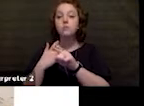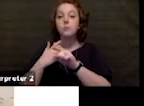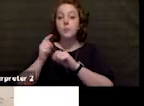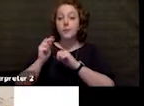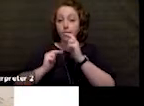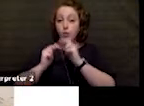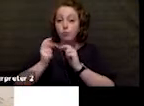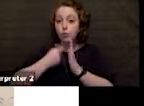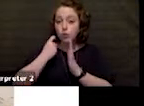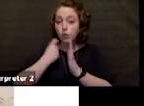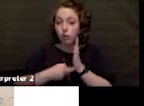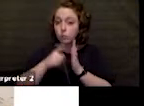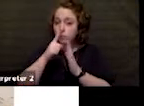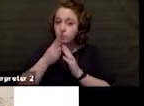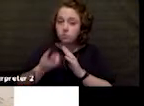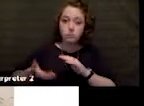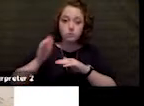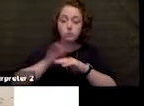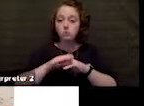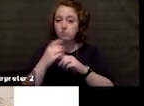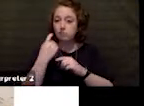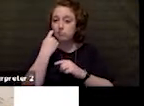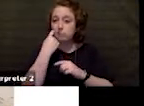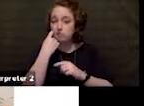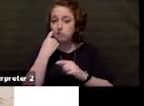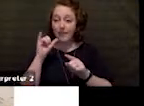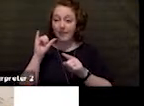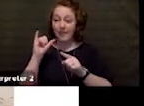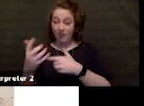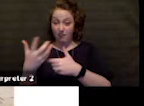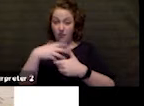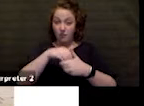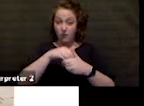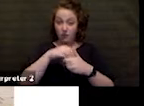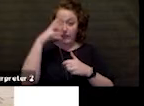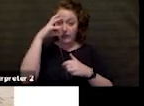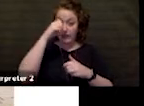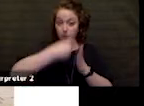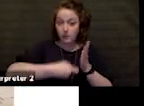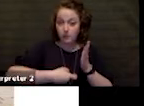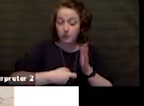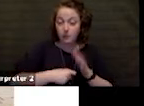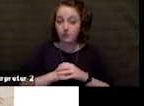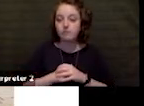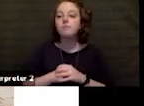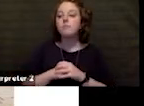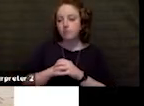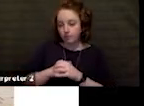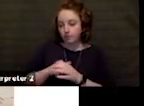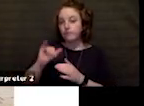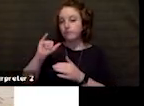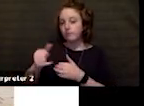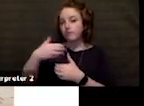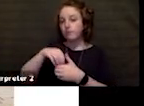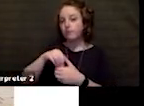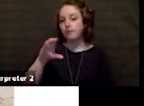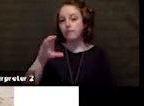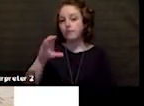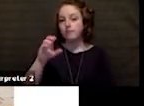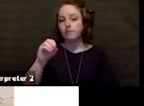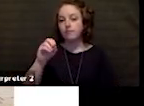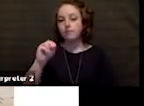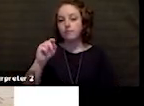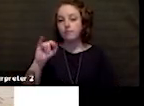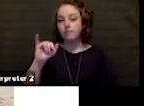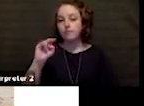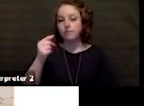those being counted for in the estimates? Yes, right now they're part of the contingency. We've been seeing a lot of